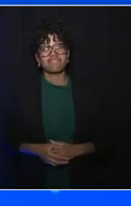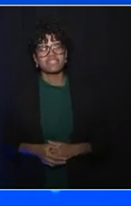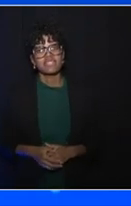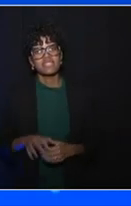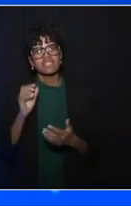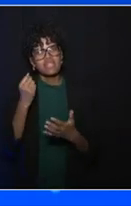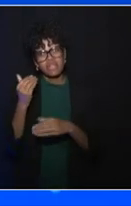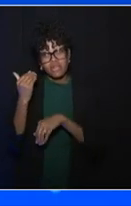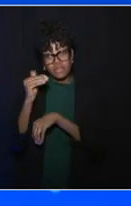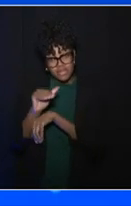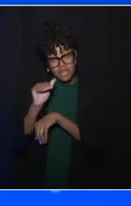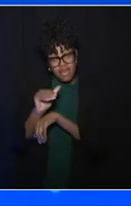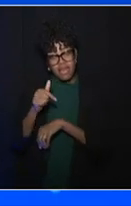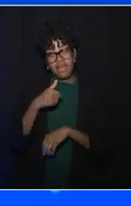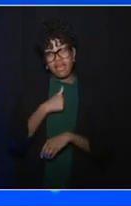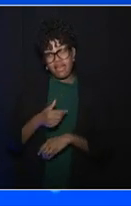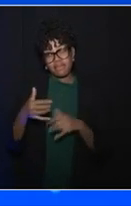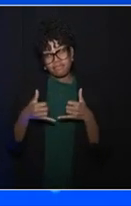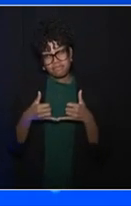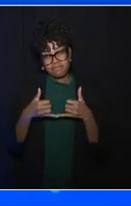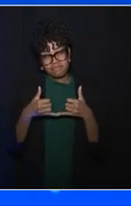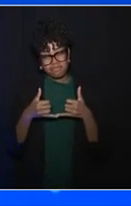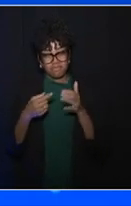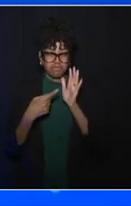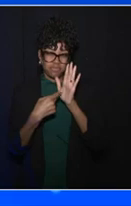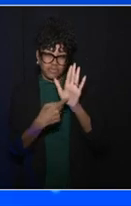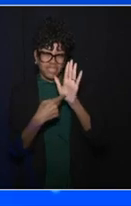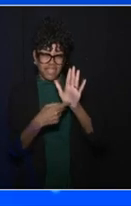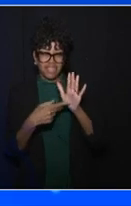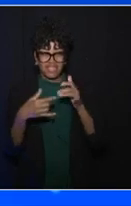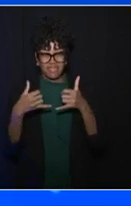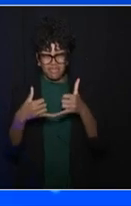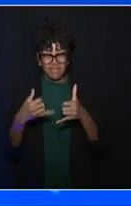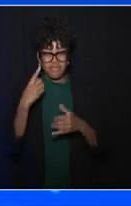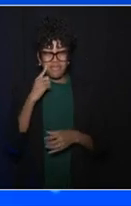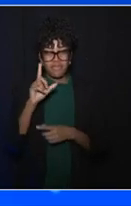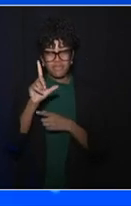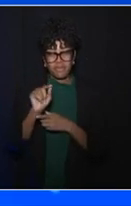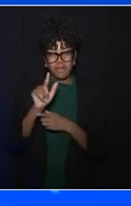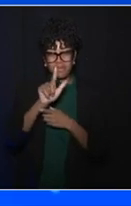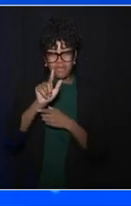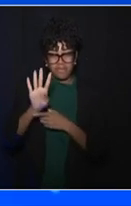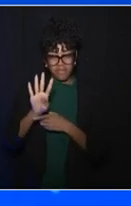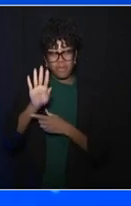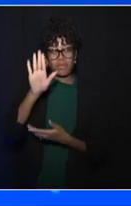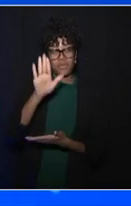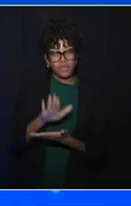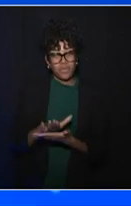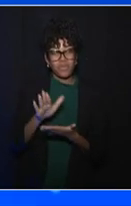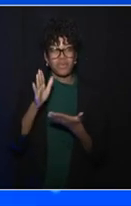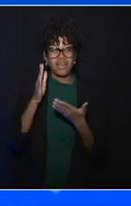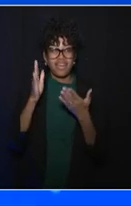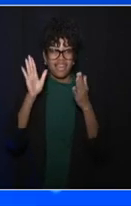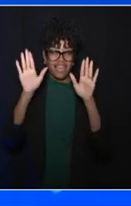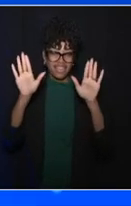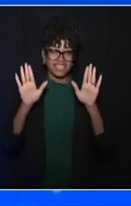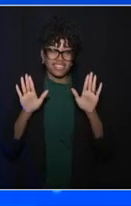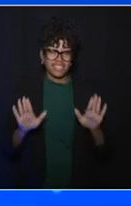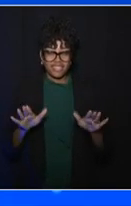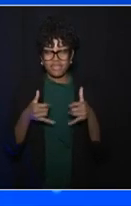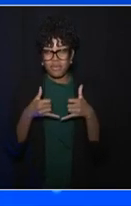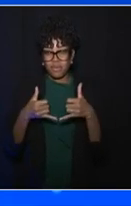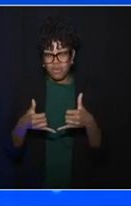So tonight I am presenting the 2024 School Excellence Award